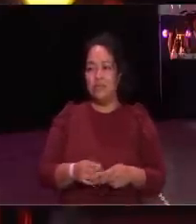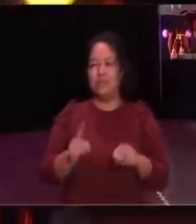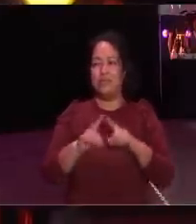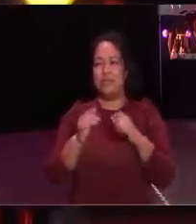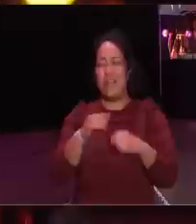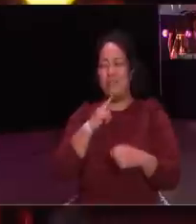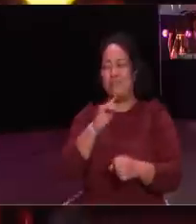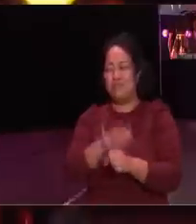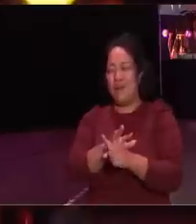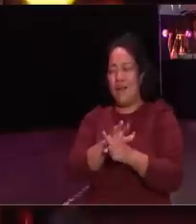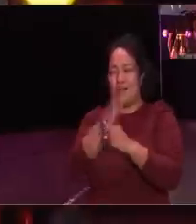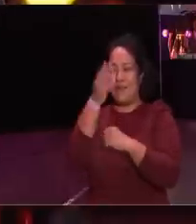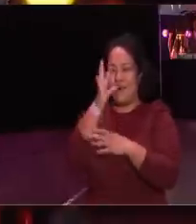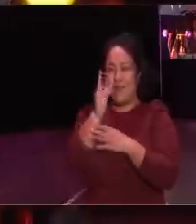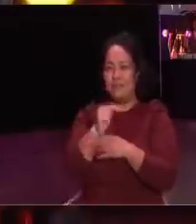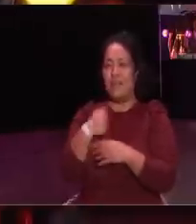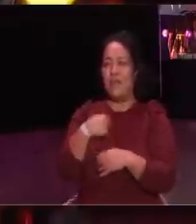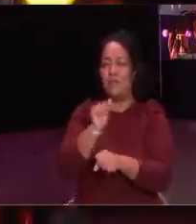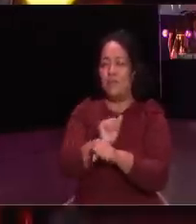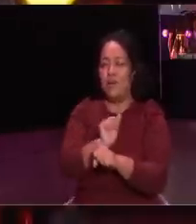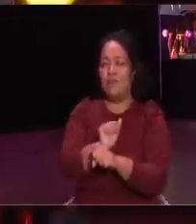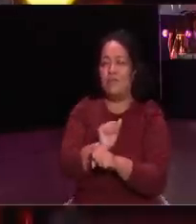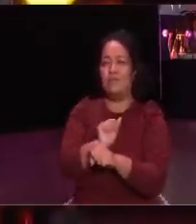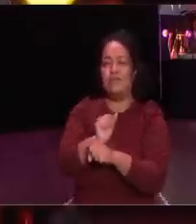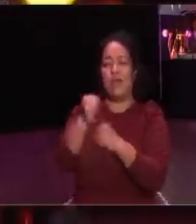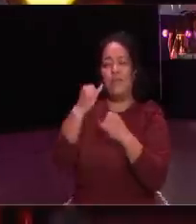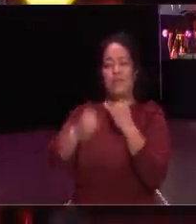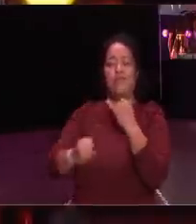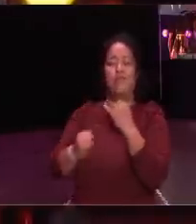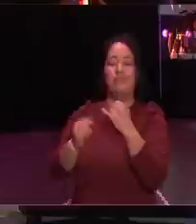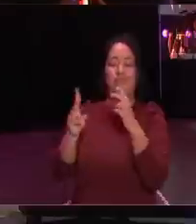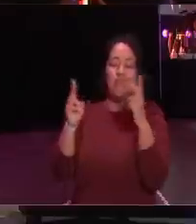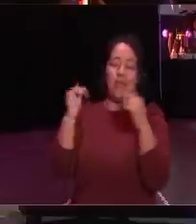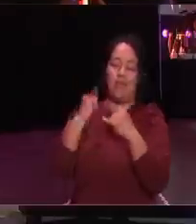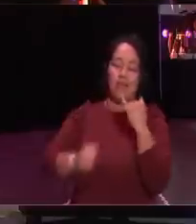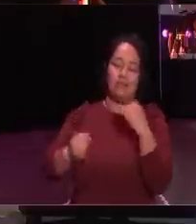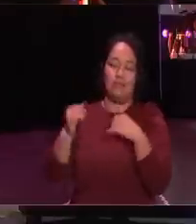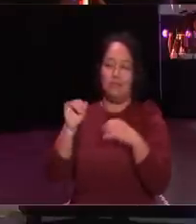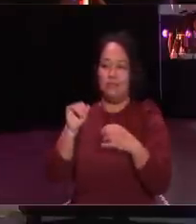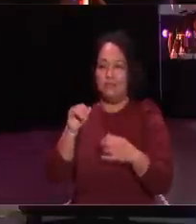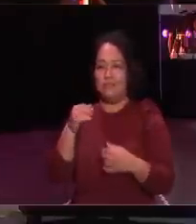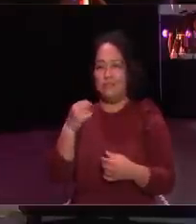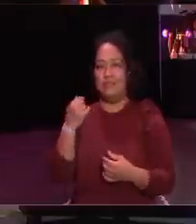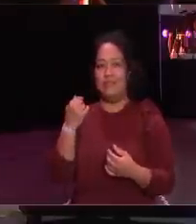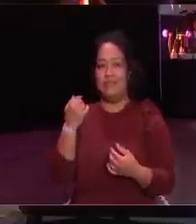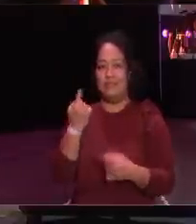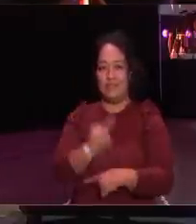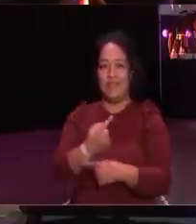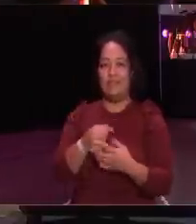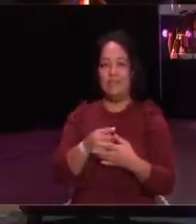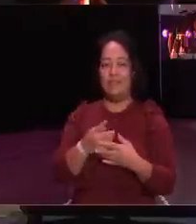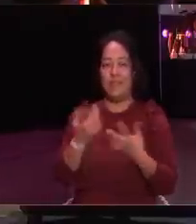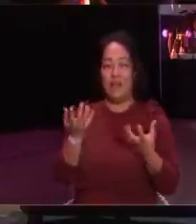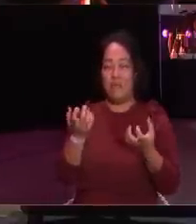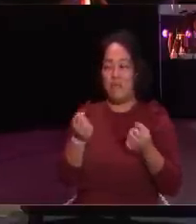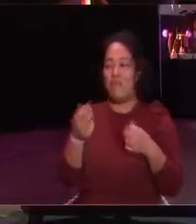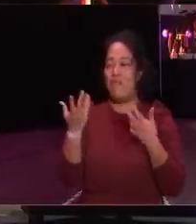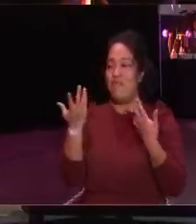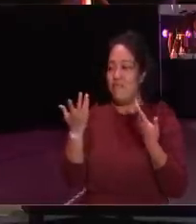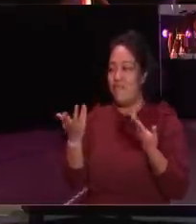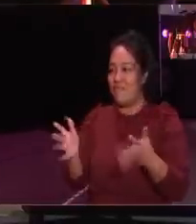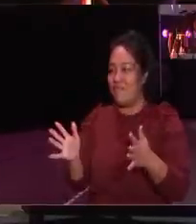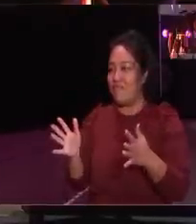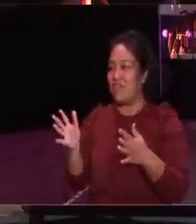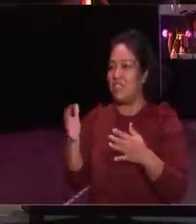promised God that I would work to my very last day. Y quiero terminar este año. And I want to finish this year. Dejando en el corazón de todos